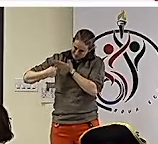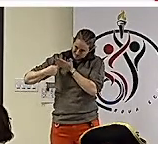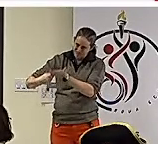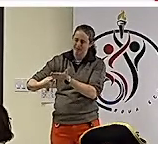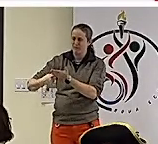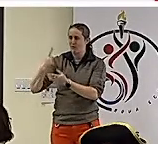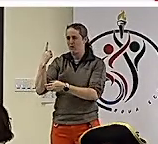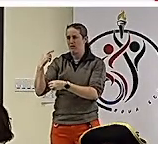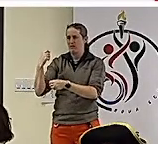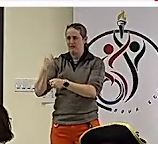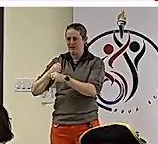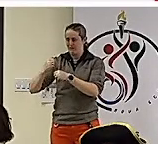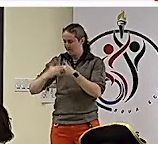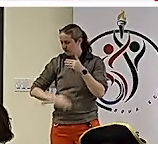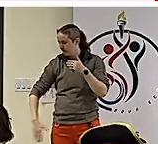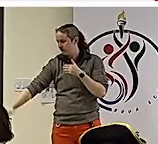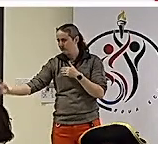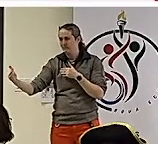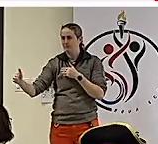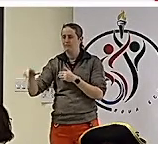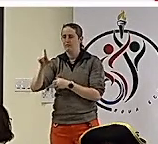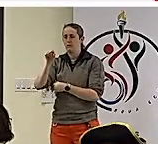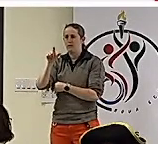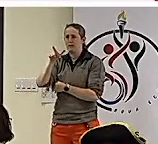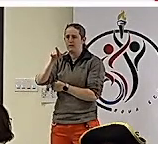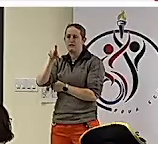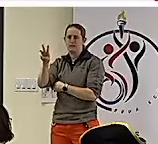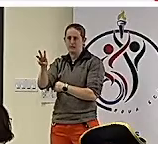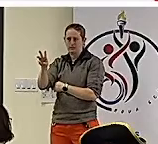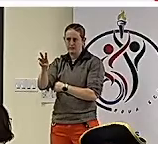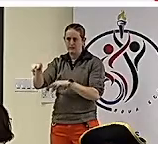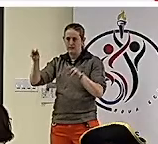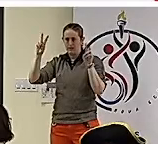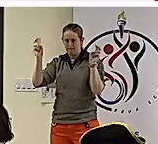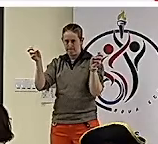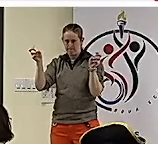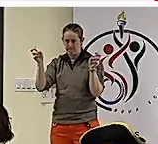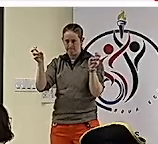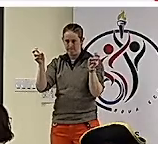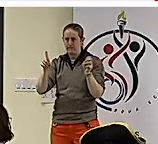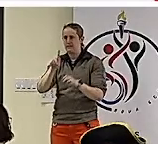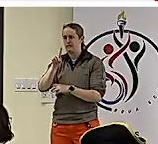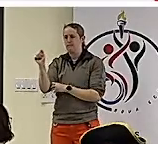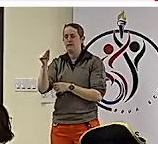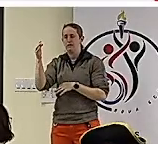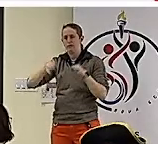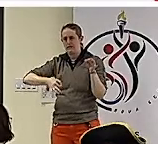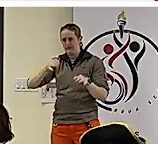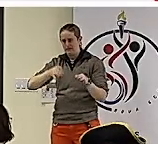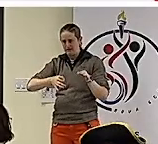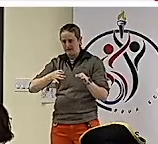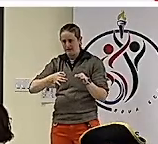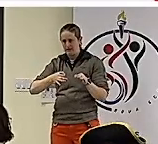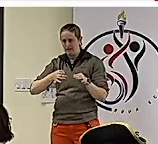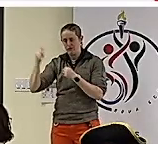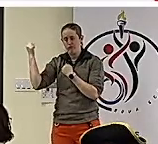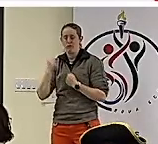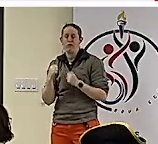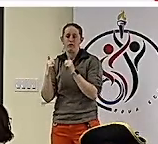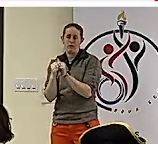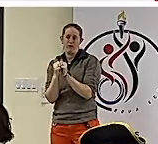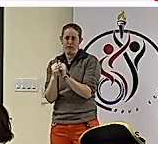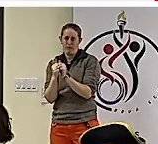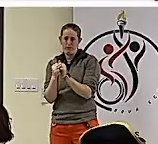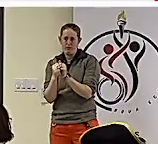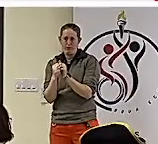For 2026, the theme, Disability Justice, Stronger Together, will also